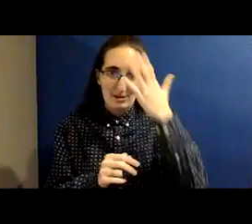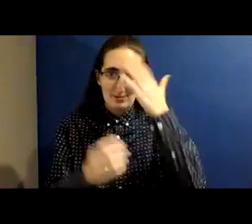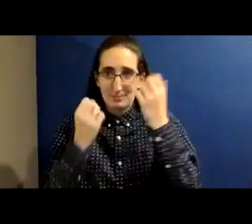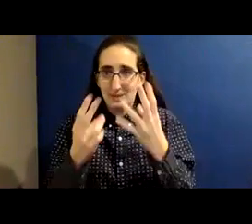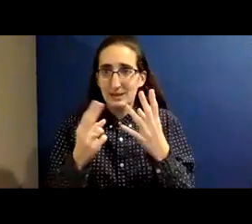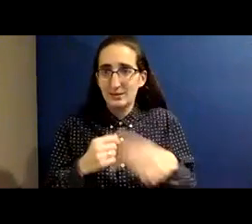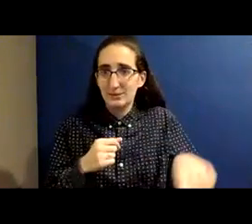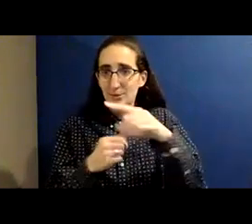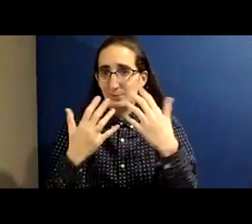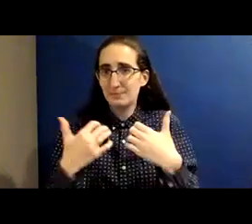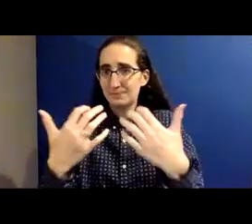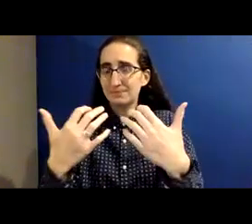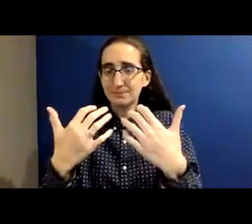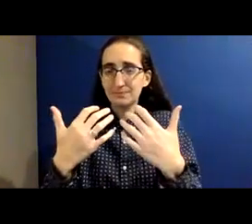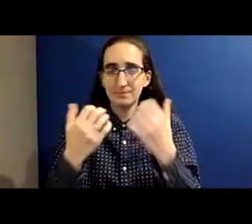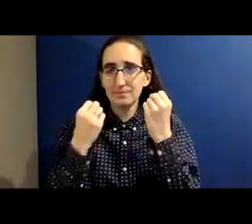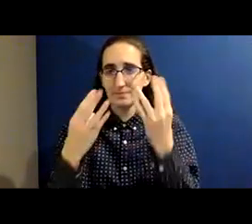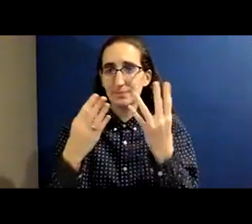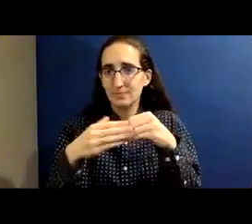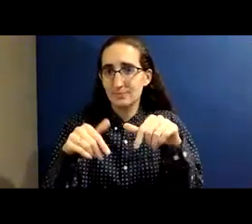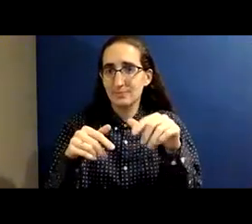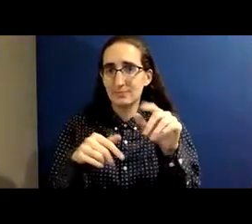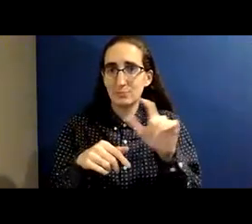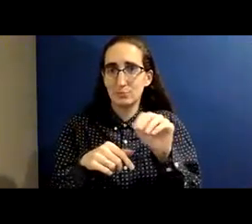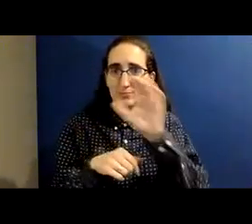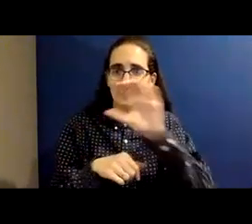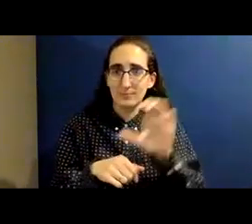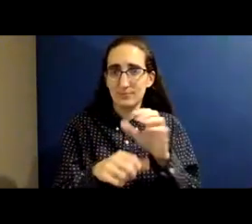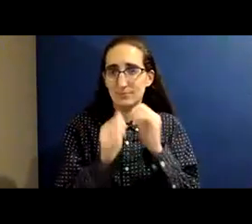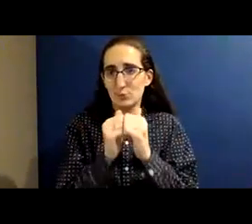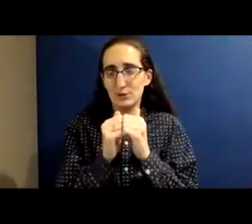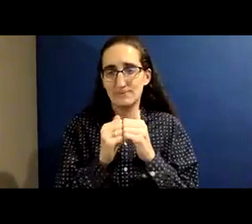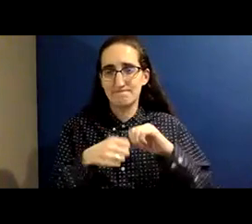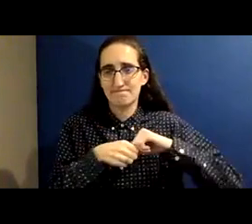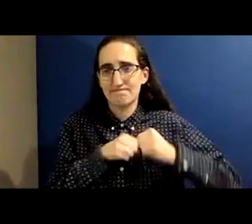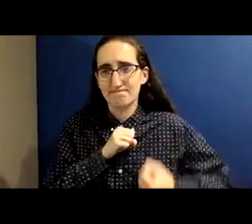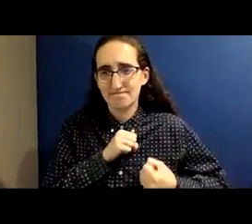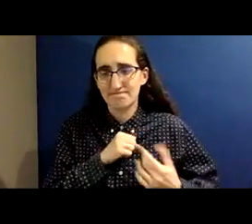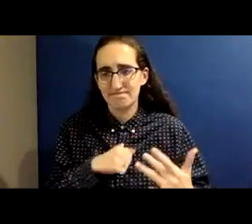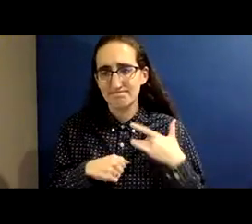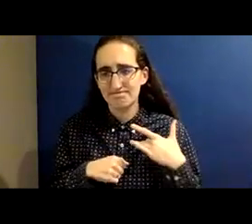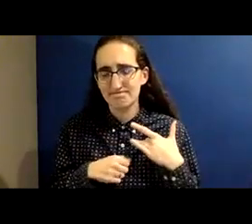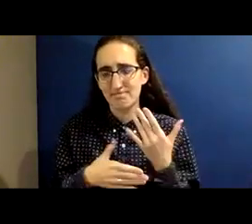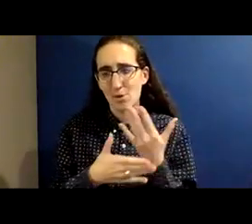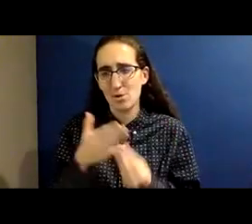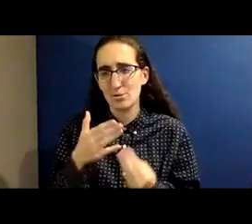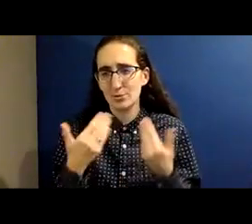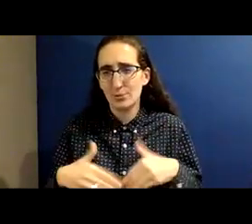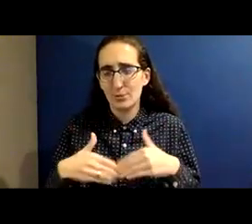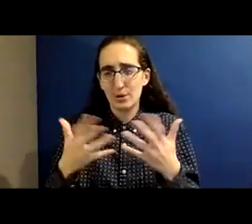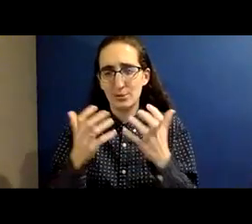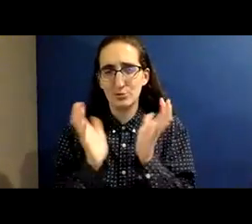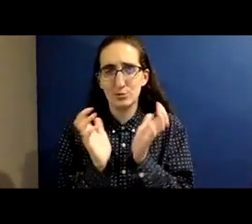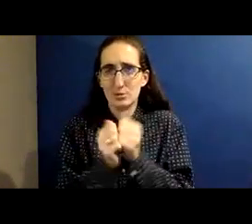you in this Zoom room together are grieving tremendous losses, and I want to talk with